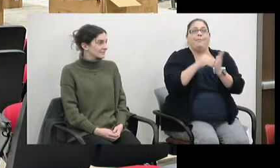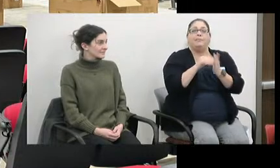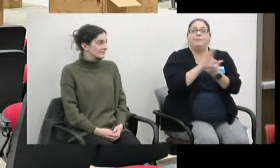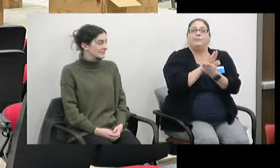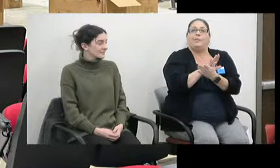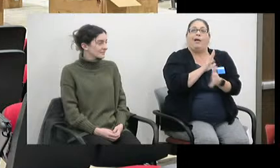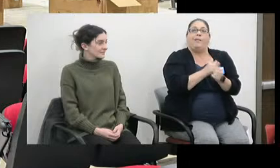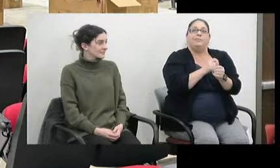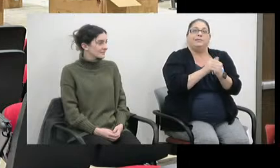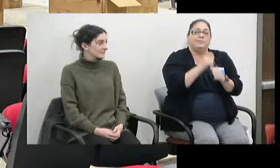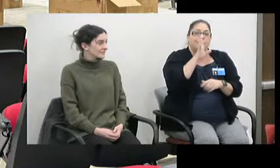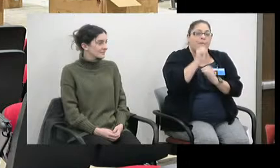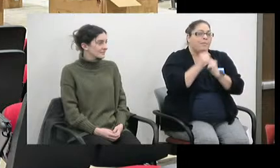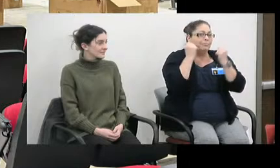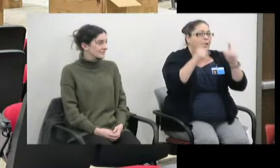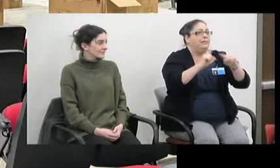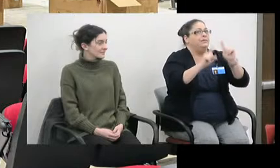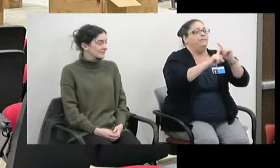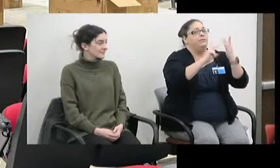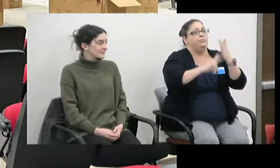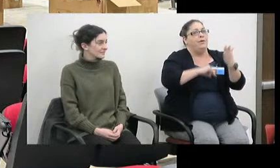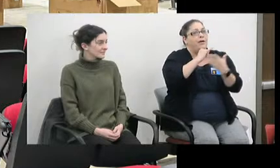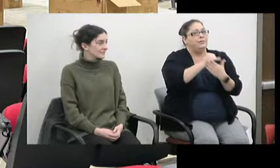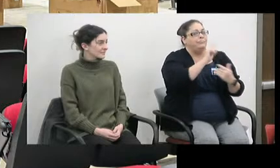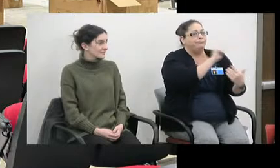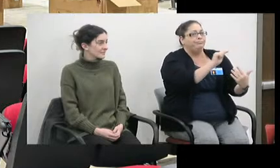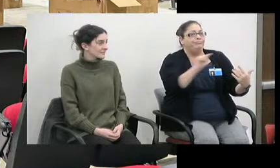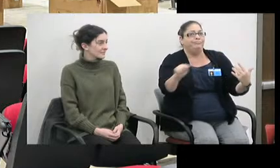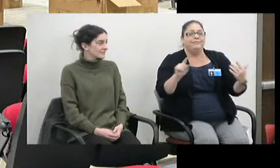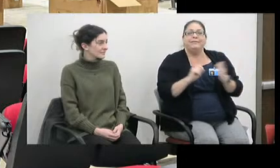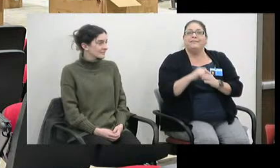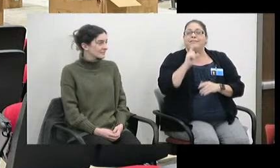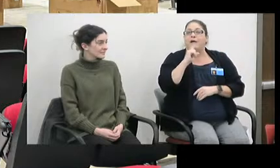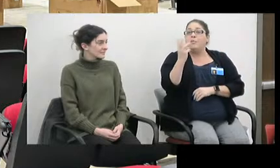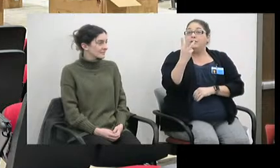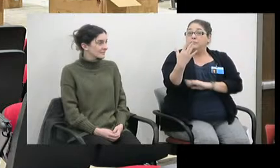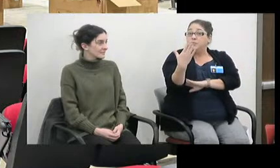projects we've got going on. Wednesday morning,